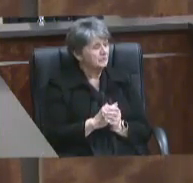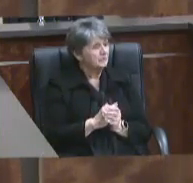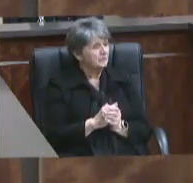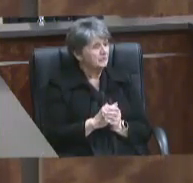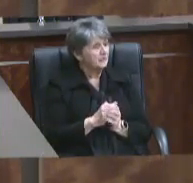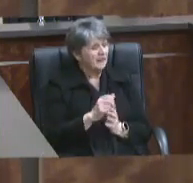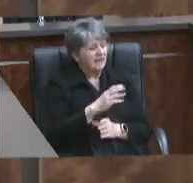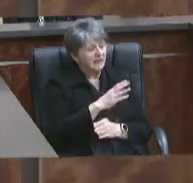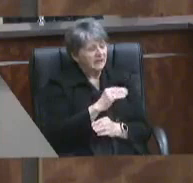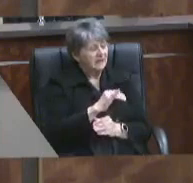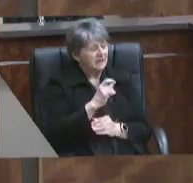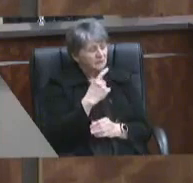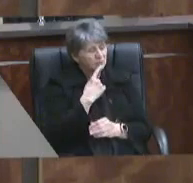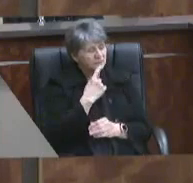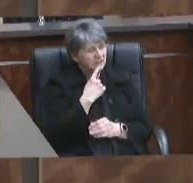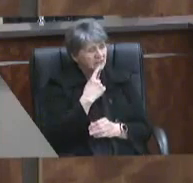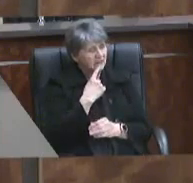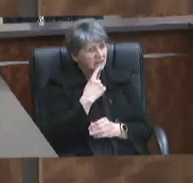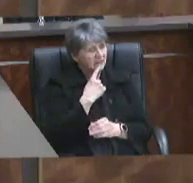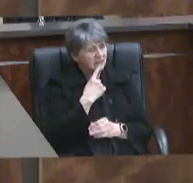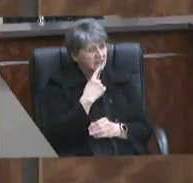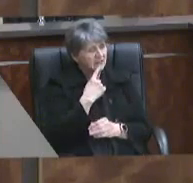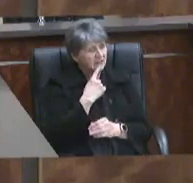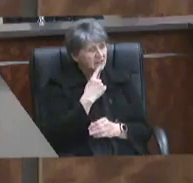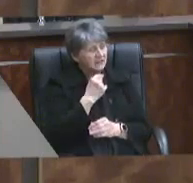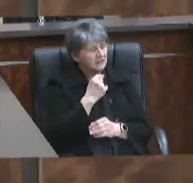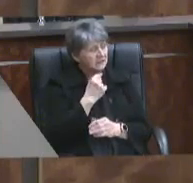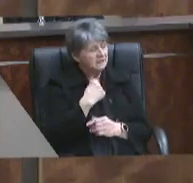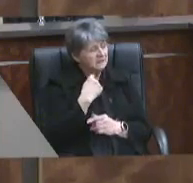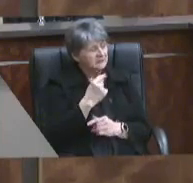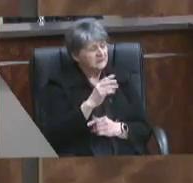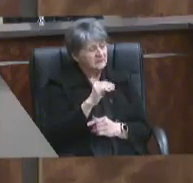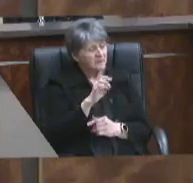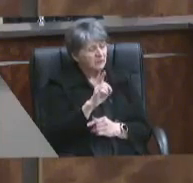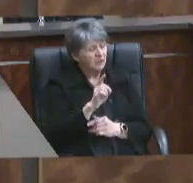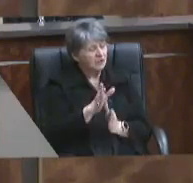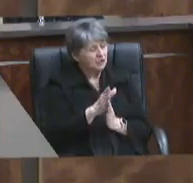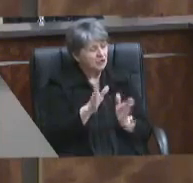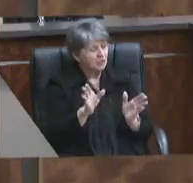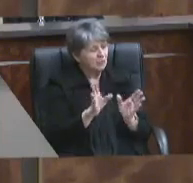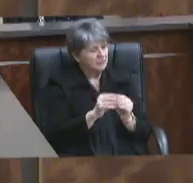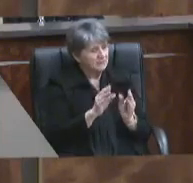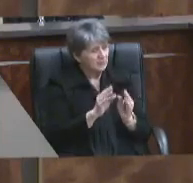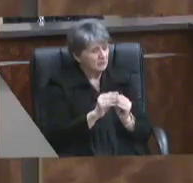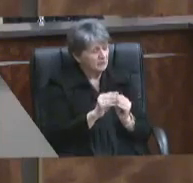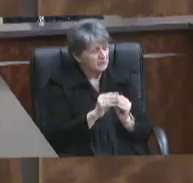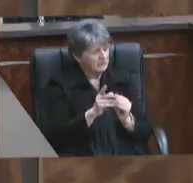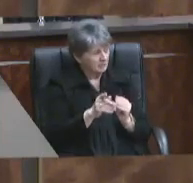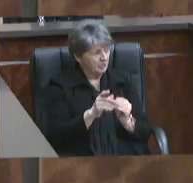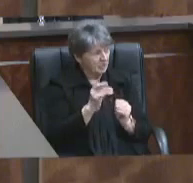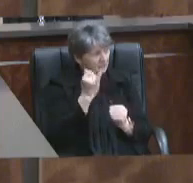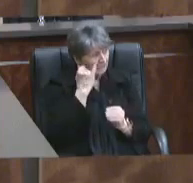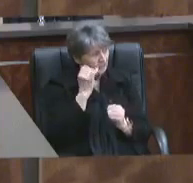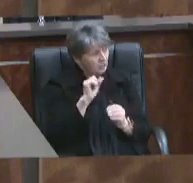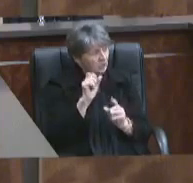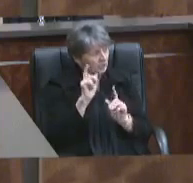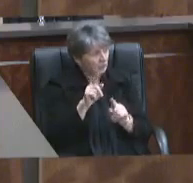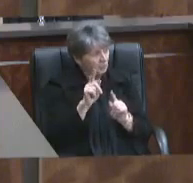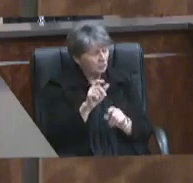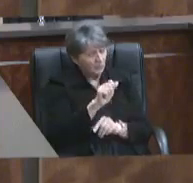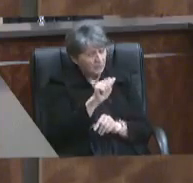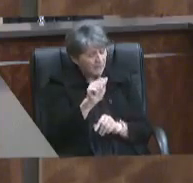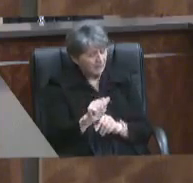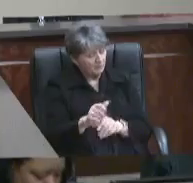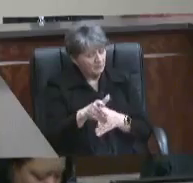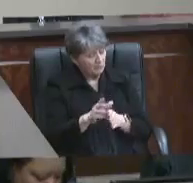have to mention this, since the Maryland General Assembly is in session, if you can ever get a trip down to Annapolis during the day to